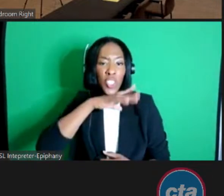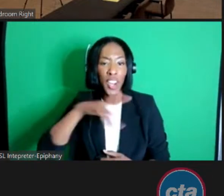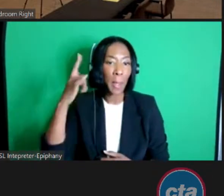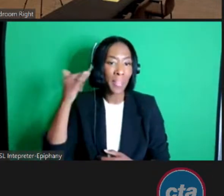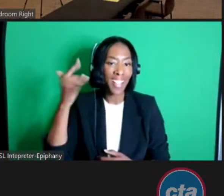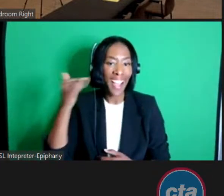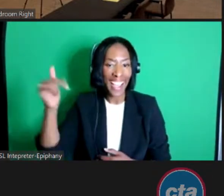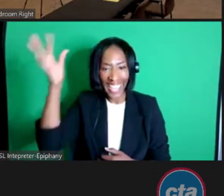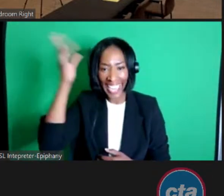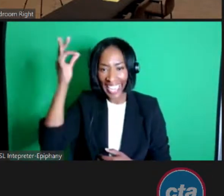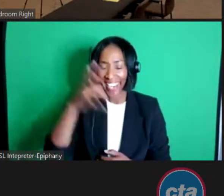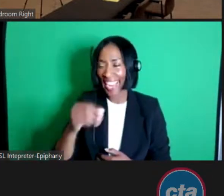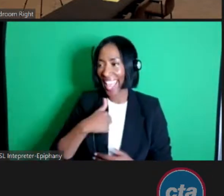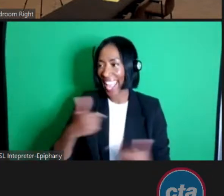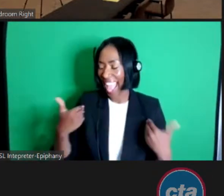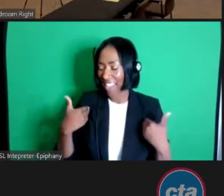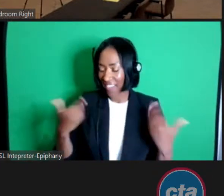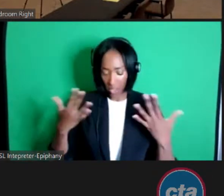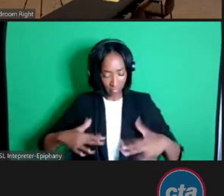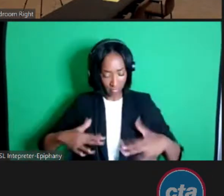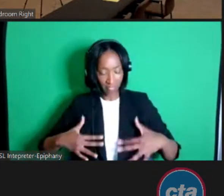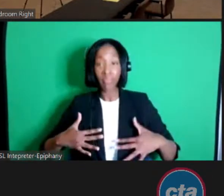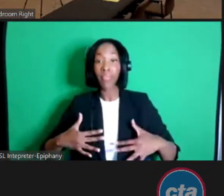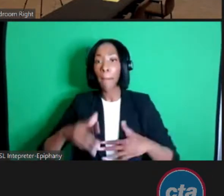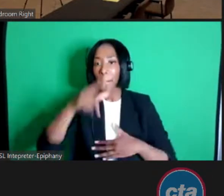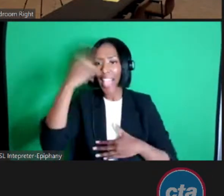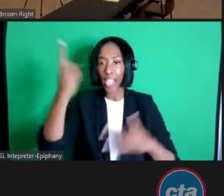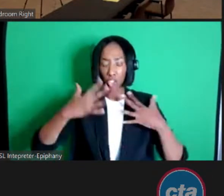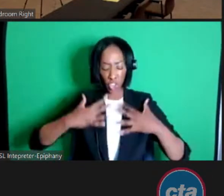I'm wearing all black today.